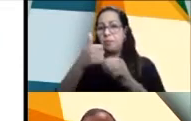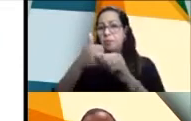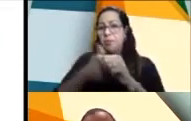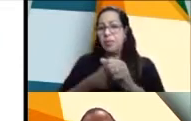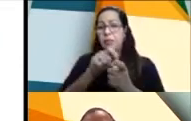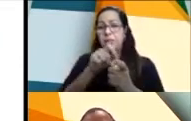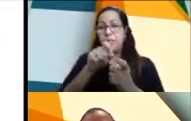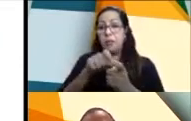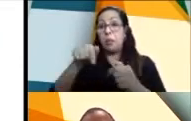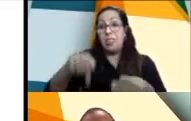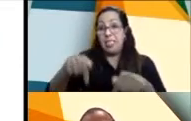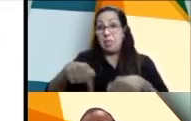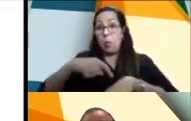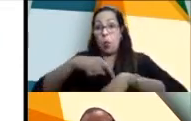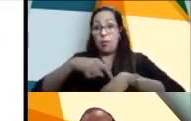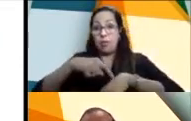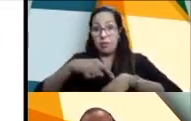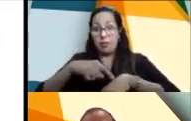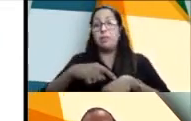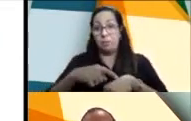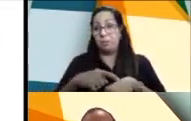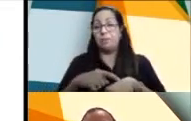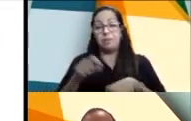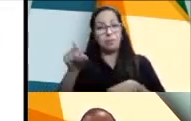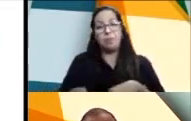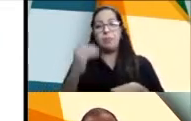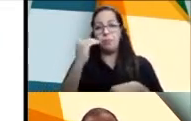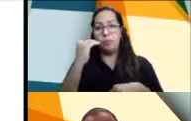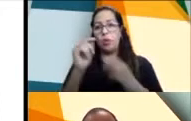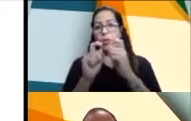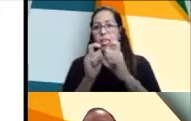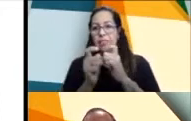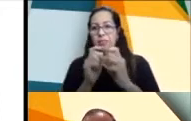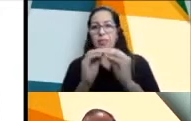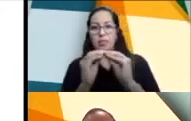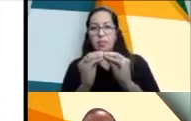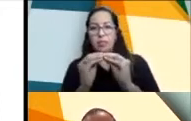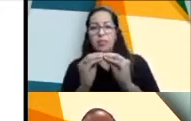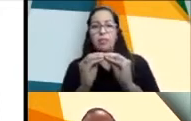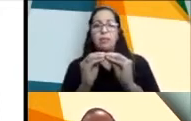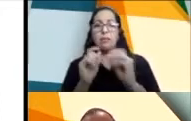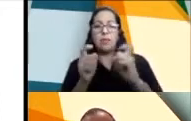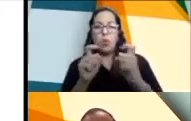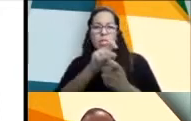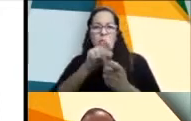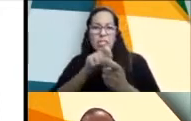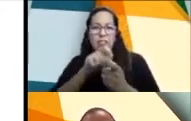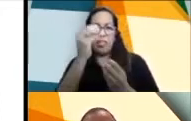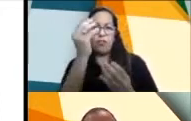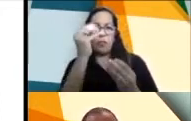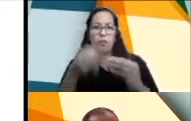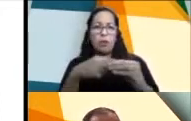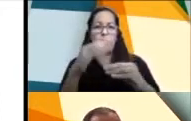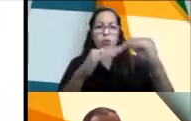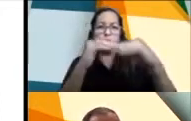at this point they need to amend the subrecipient with the specific information for construction for the